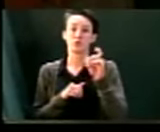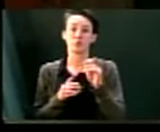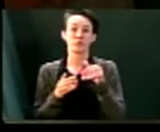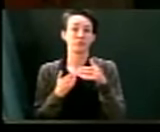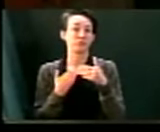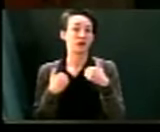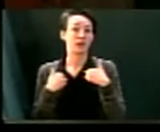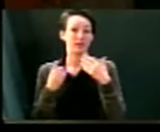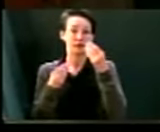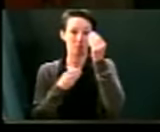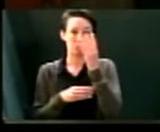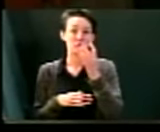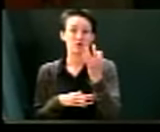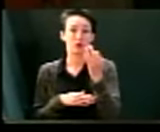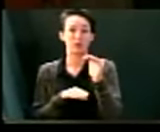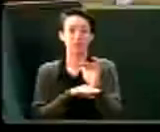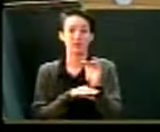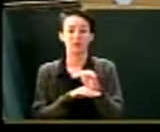evening.